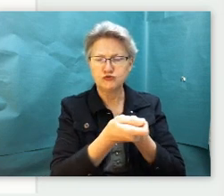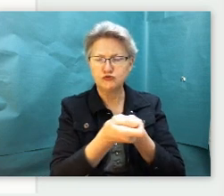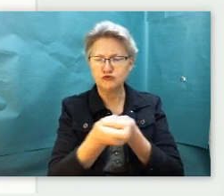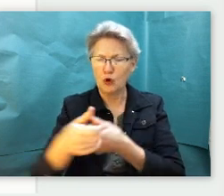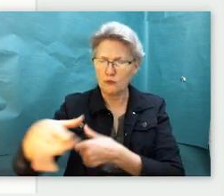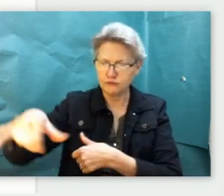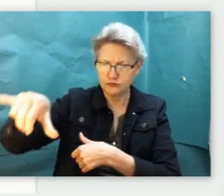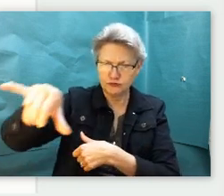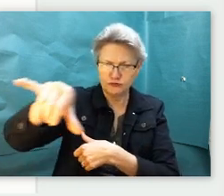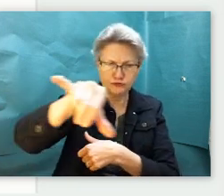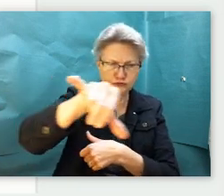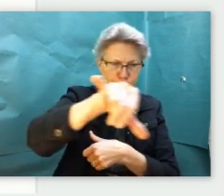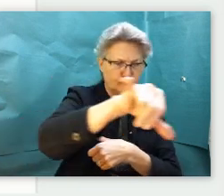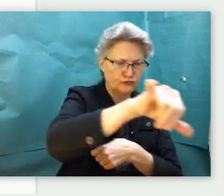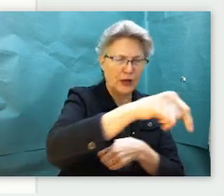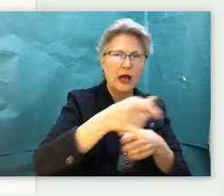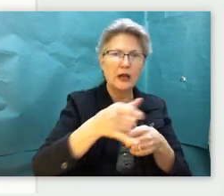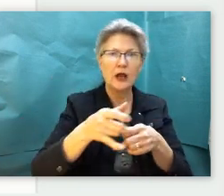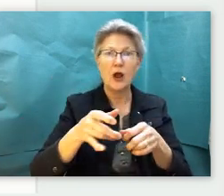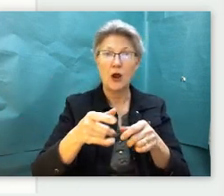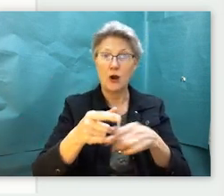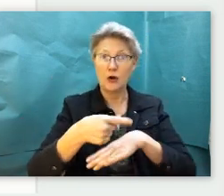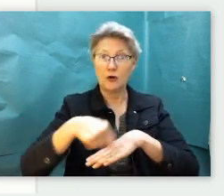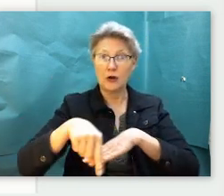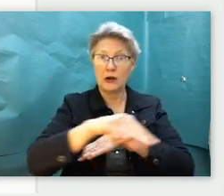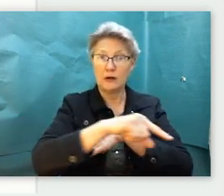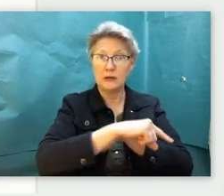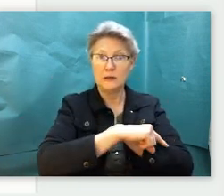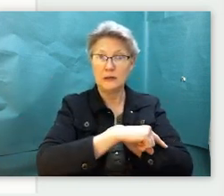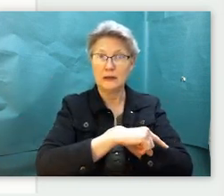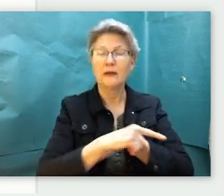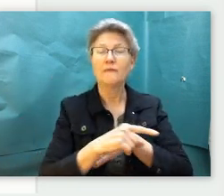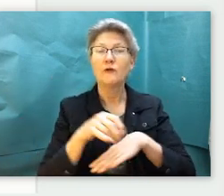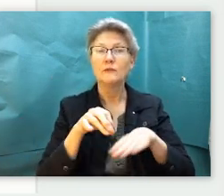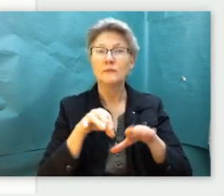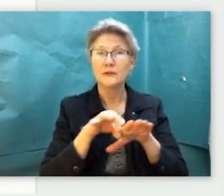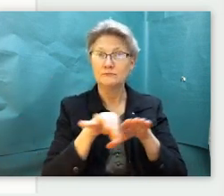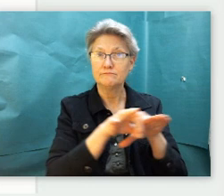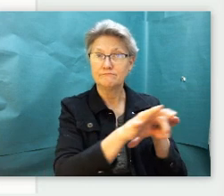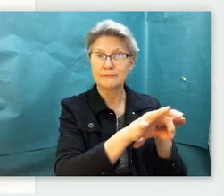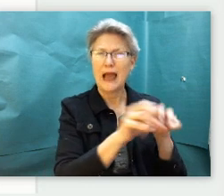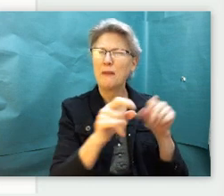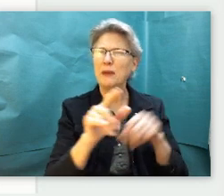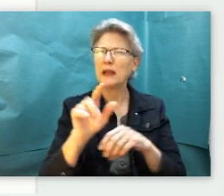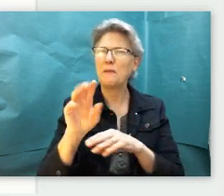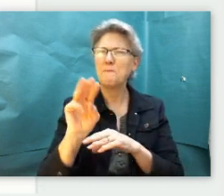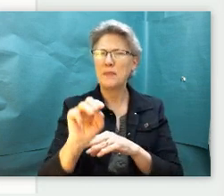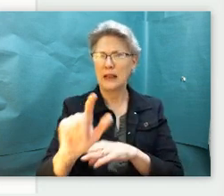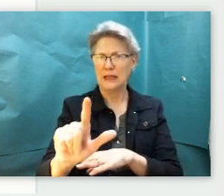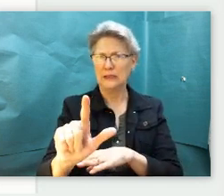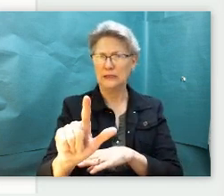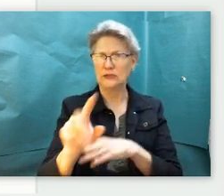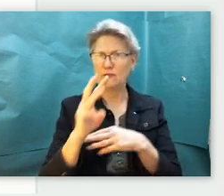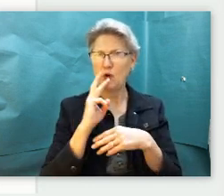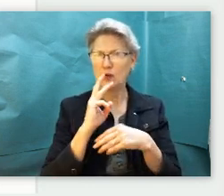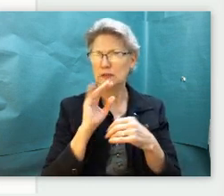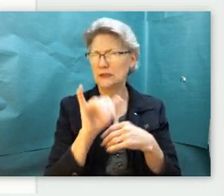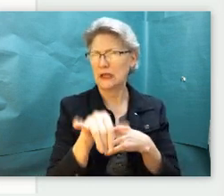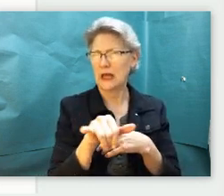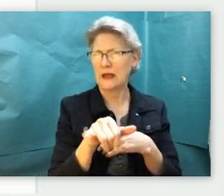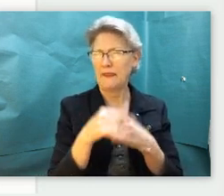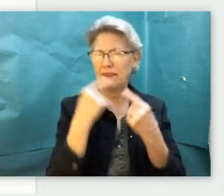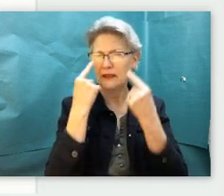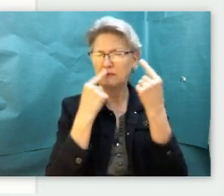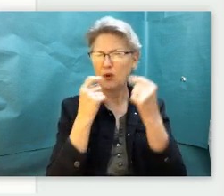garden. How many milliliters of water is that? Okay, well, first let's think about this. Which